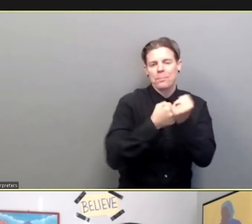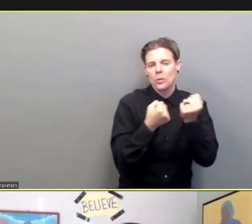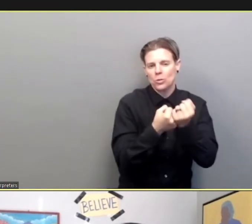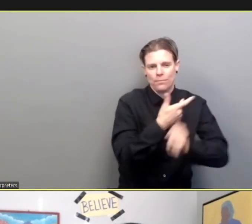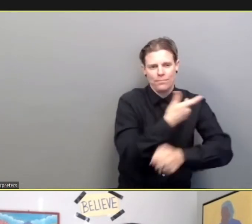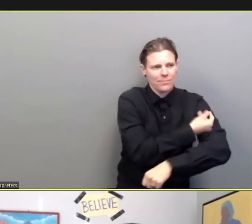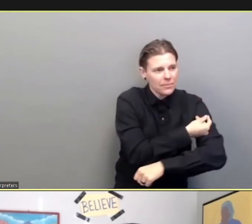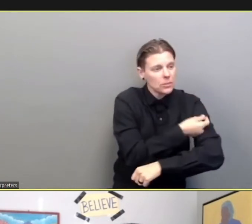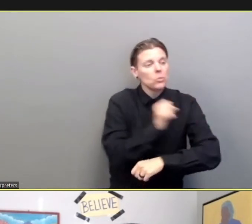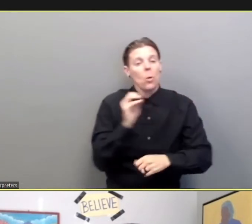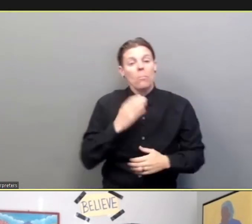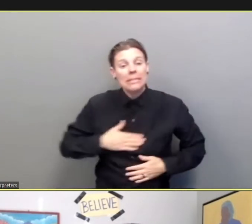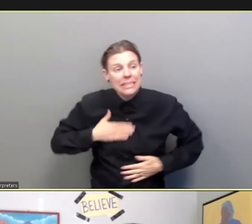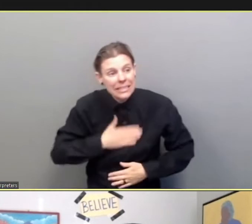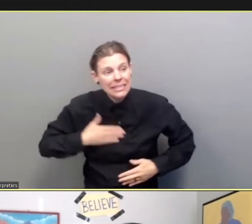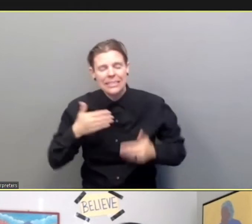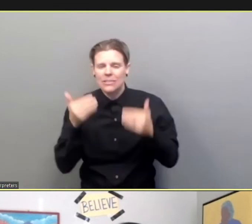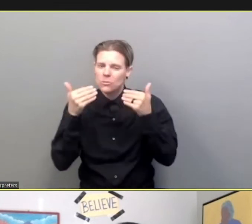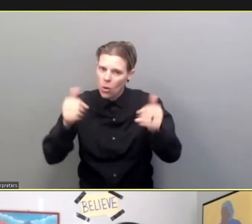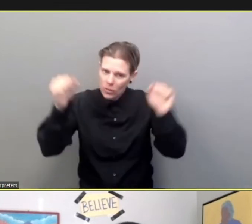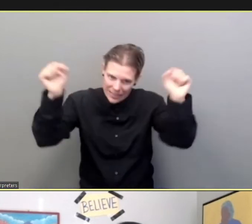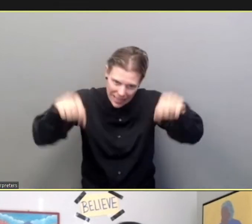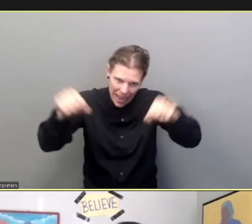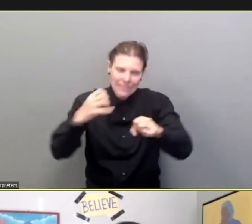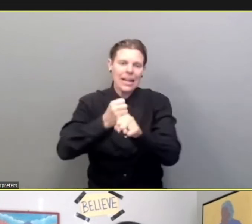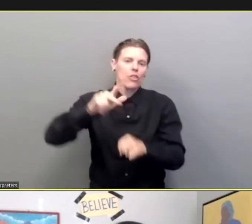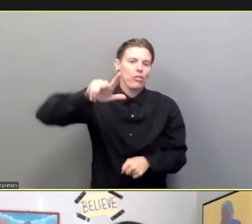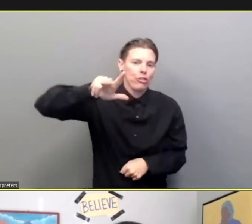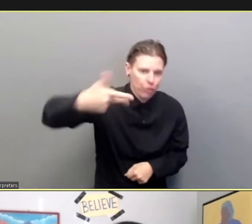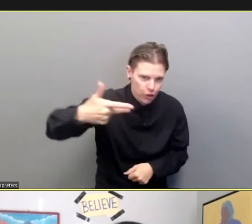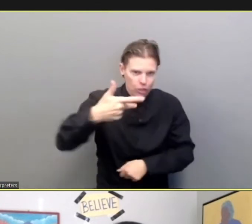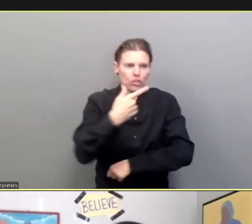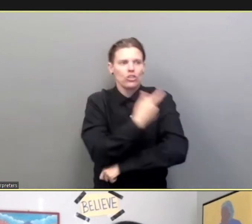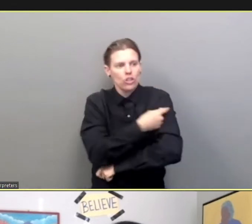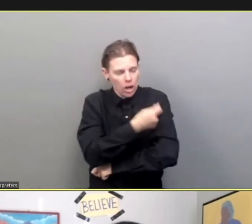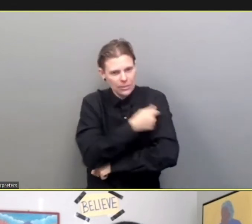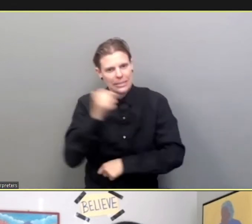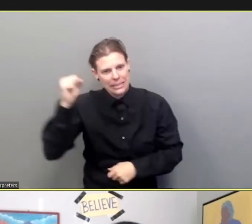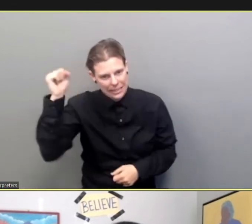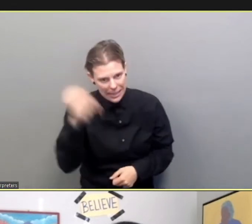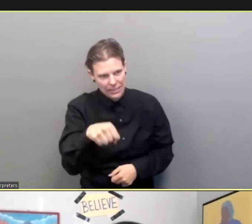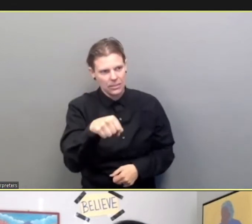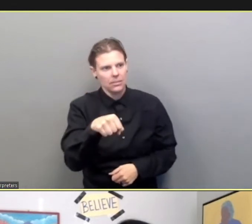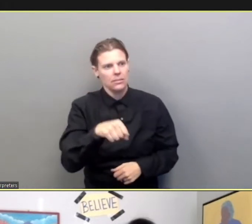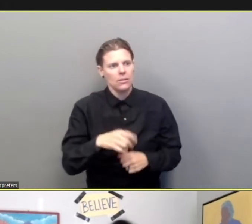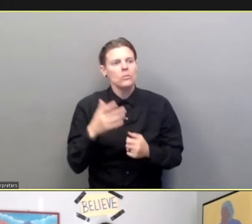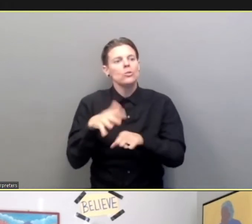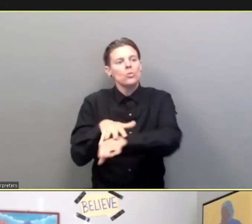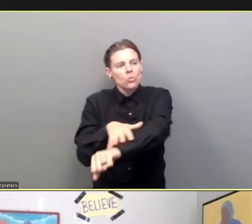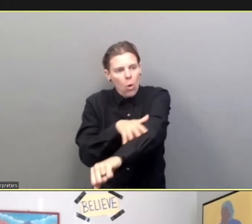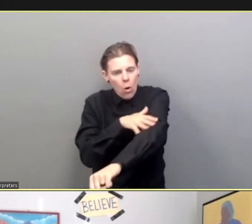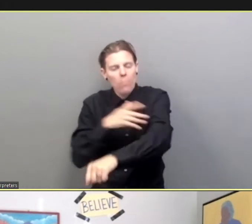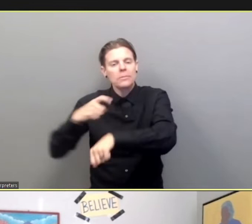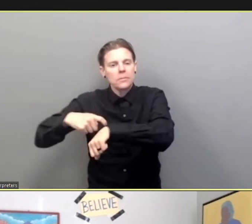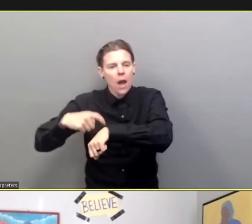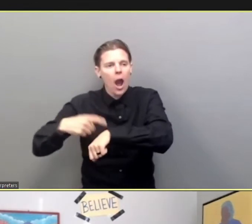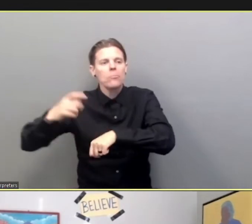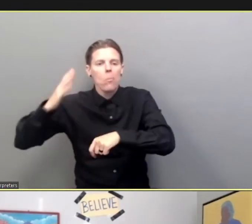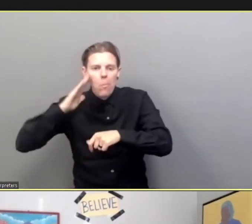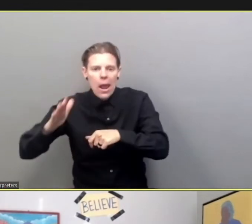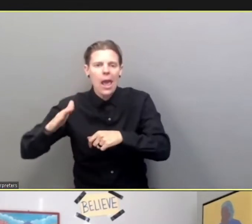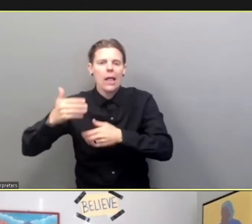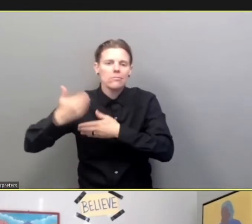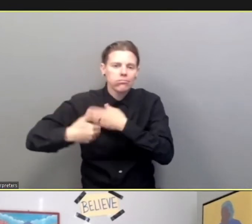slowly over time are seeing that proportion of individuals that are vaccinated turn